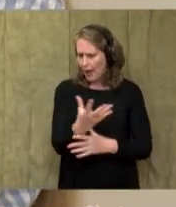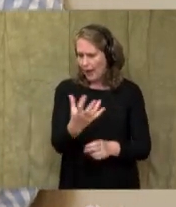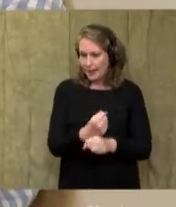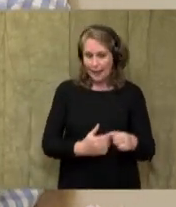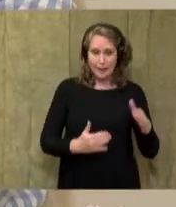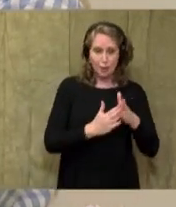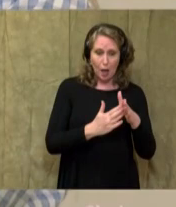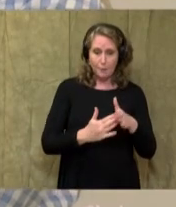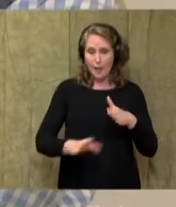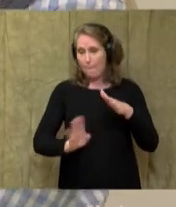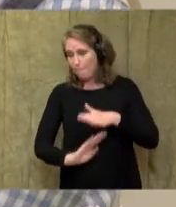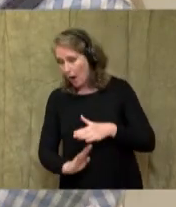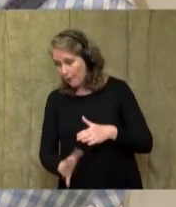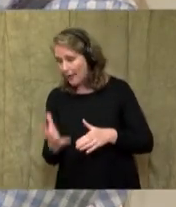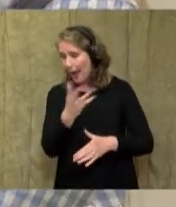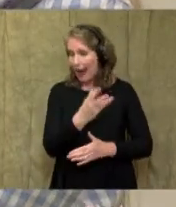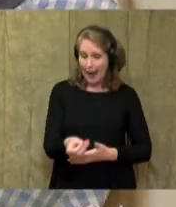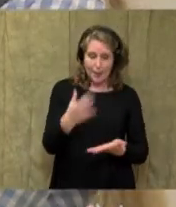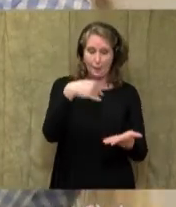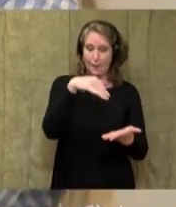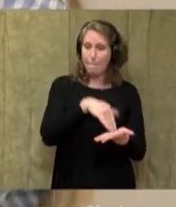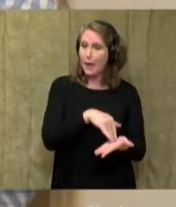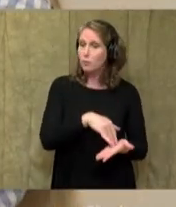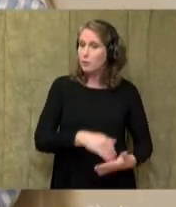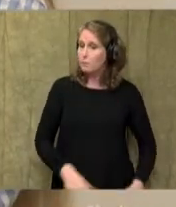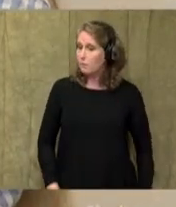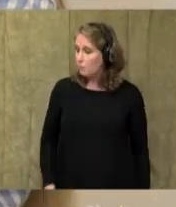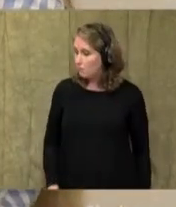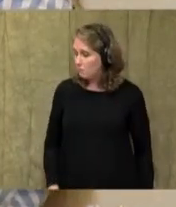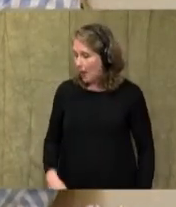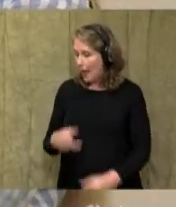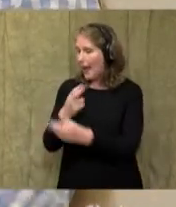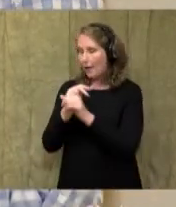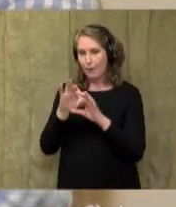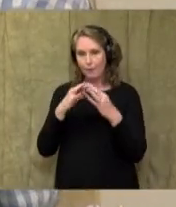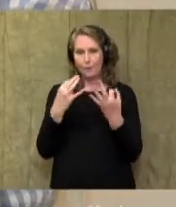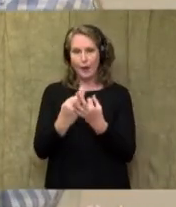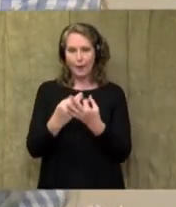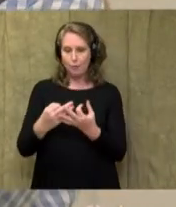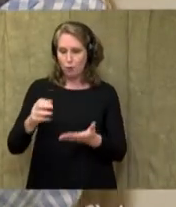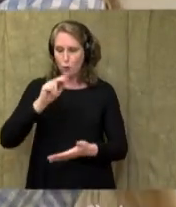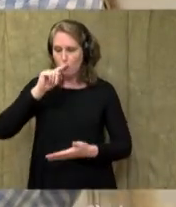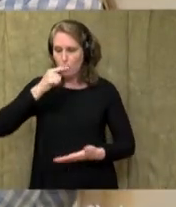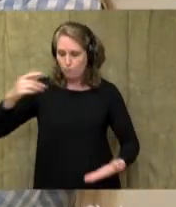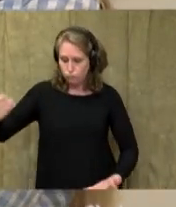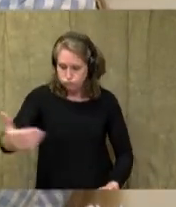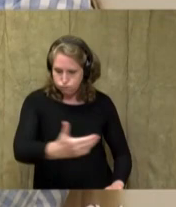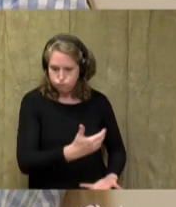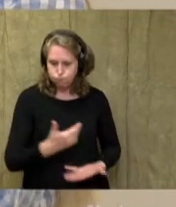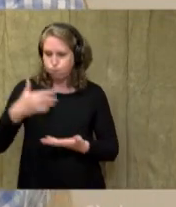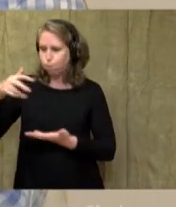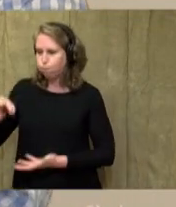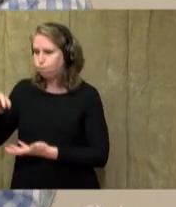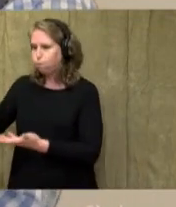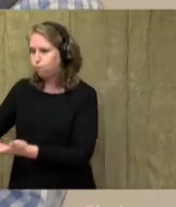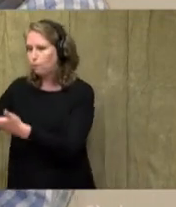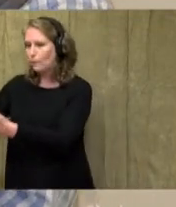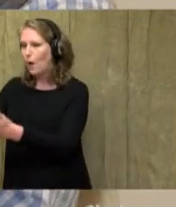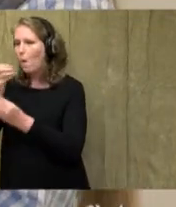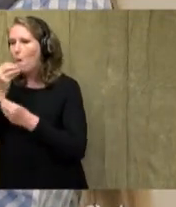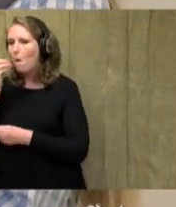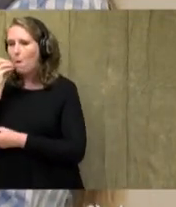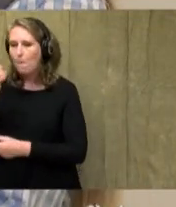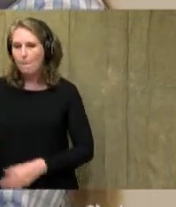the tops, bottoms, and middles. Hare and his family scooped up the corn and hopped down the road toward